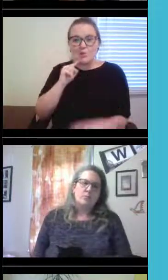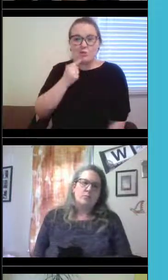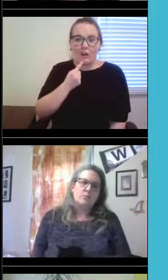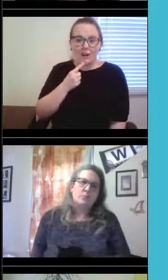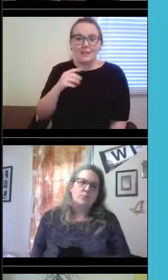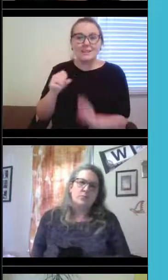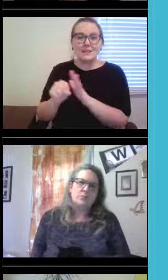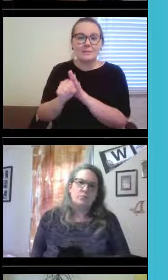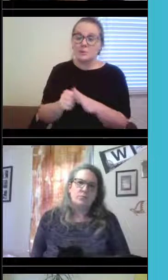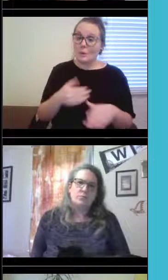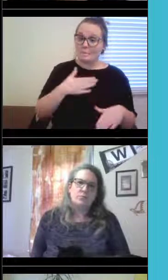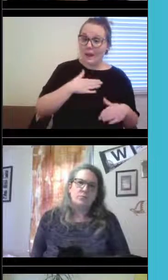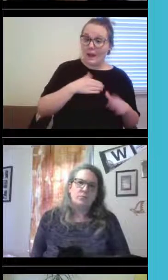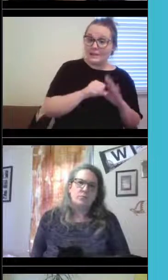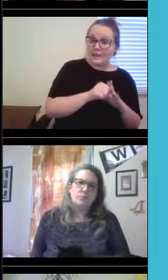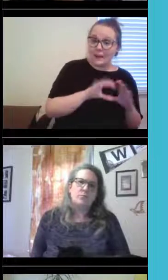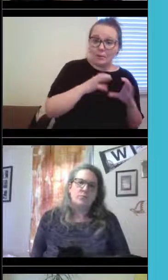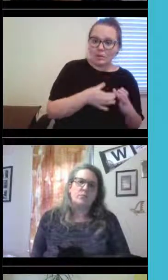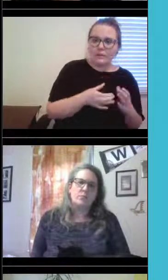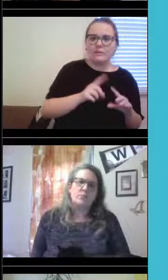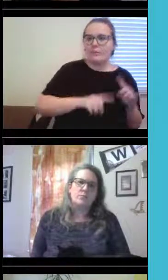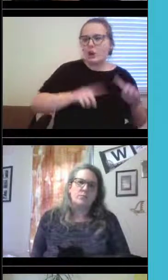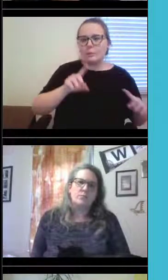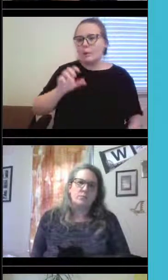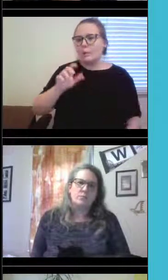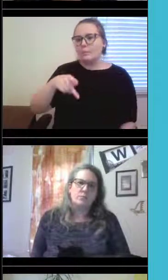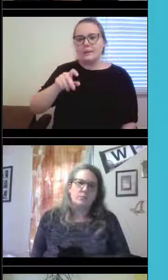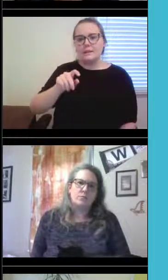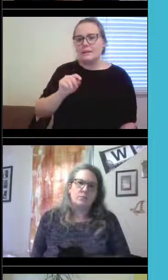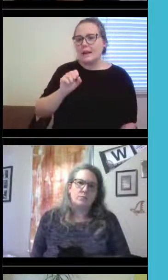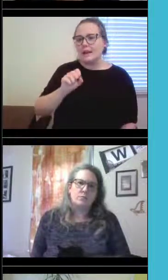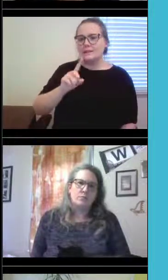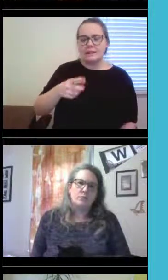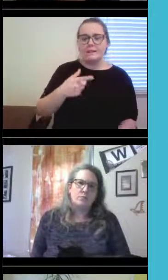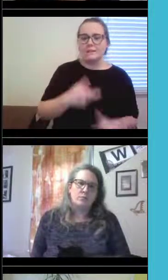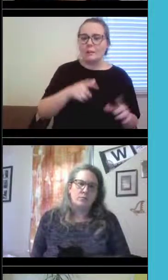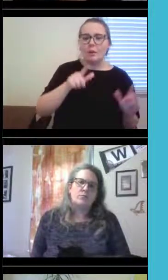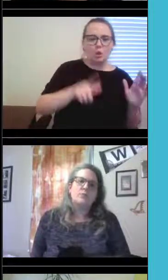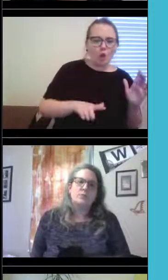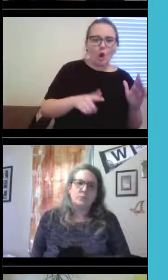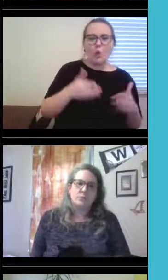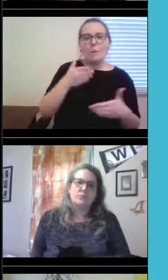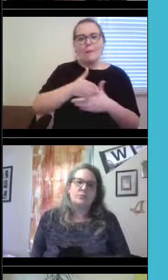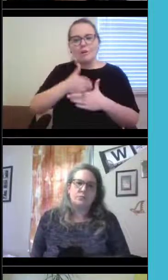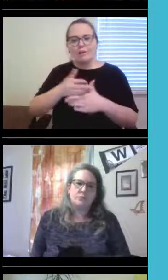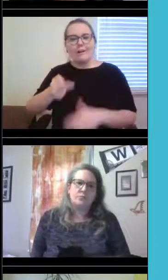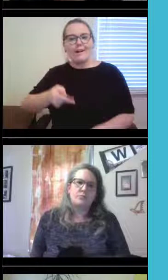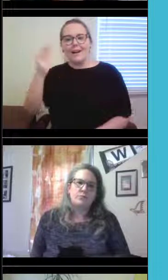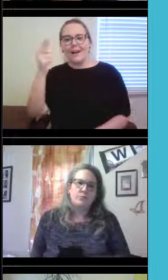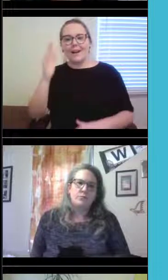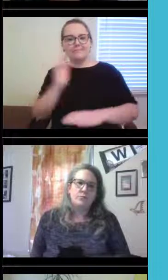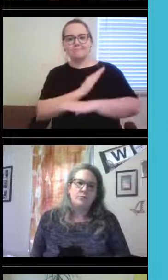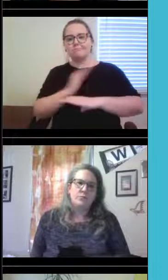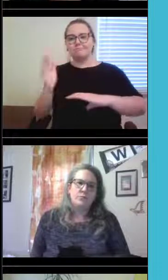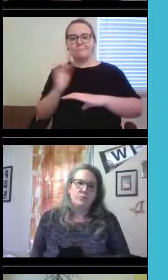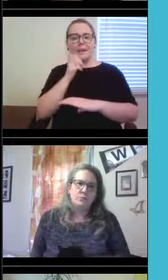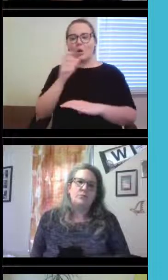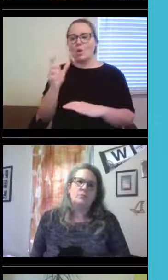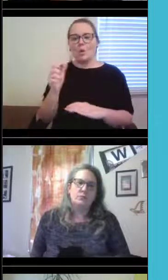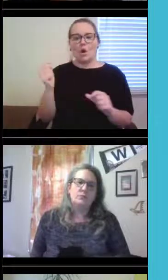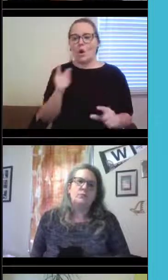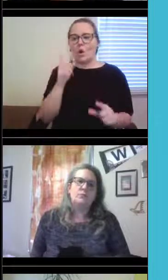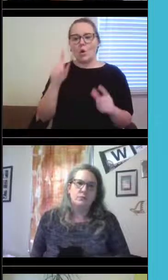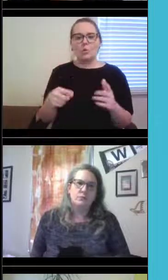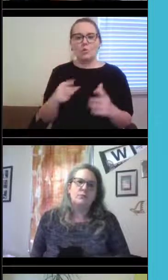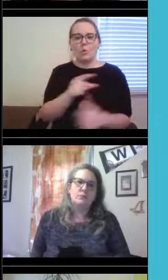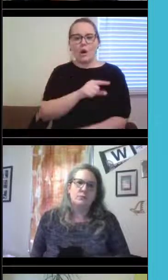my sample, it was variable, right? This is PTSD symptoms ranging from low, moderate to high. So they don't necessarily all qualify for a diagnosis